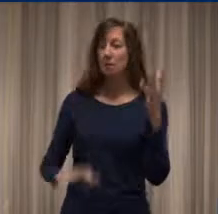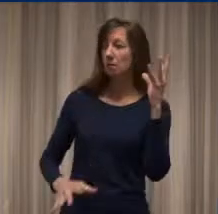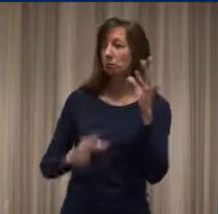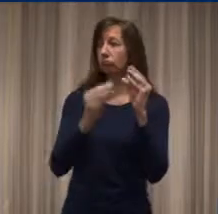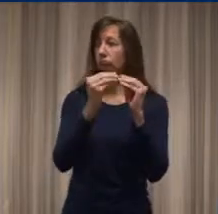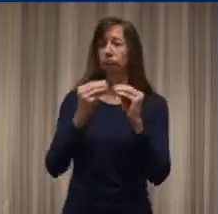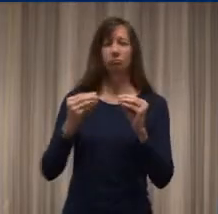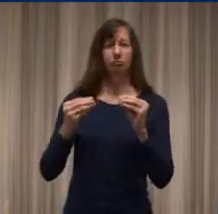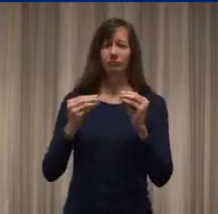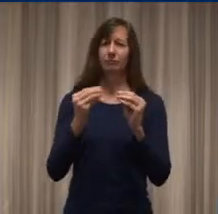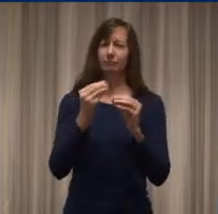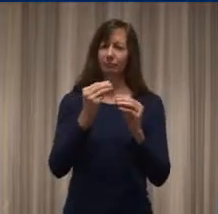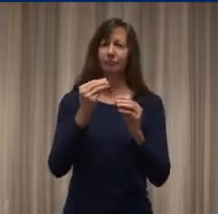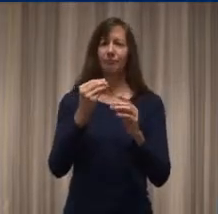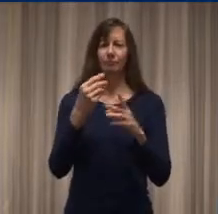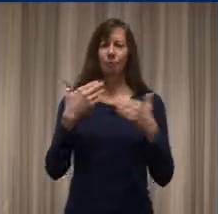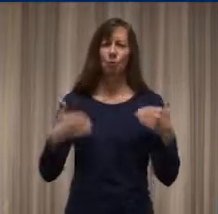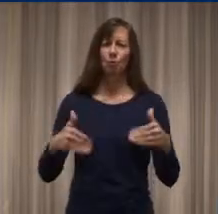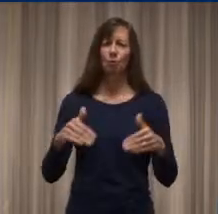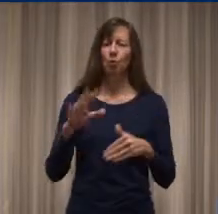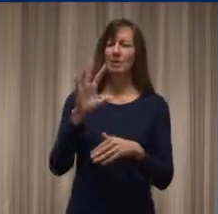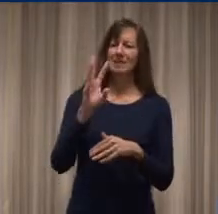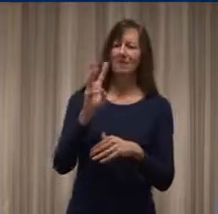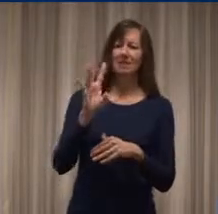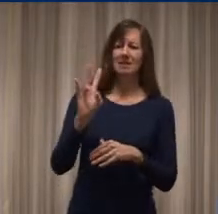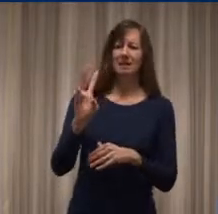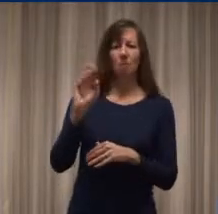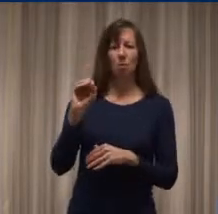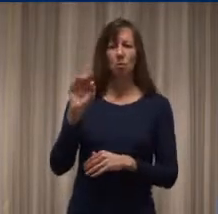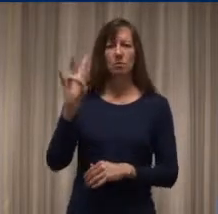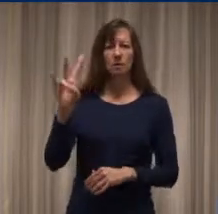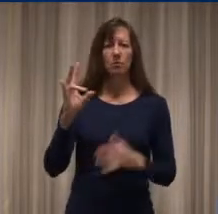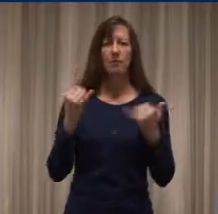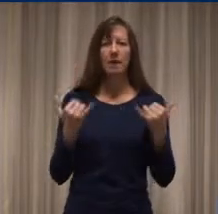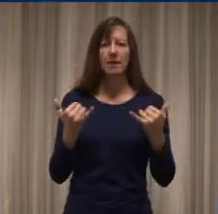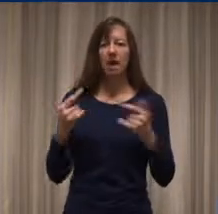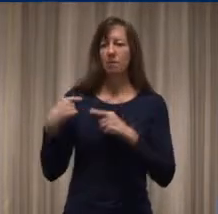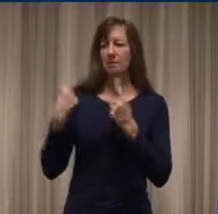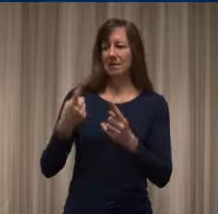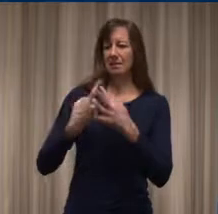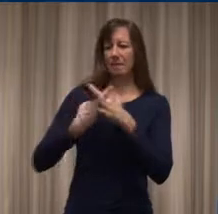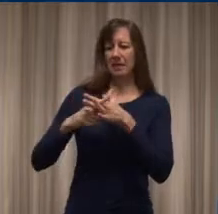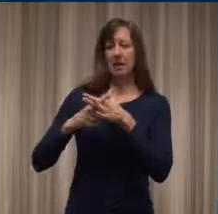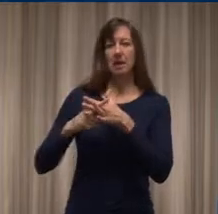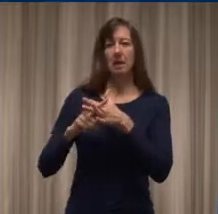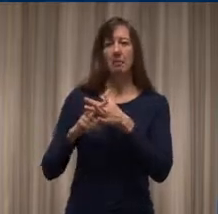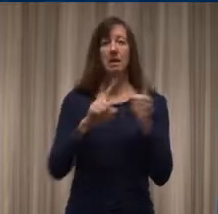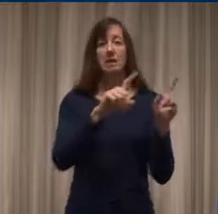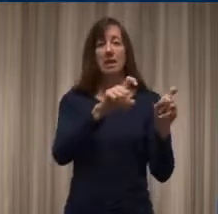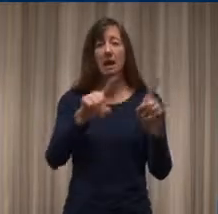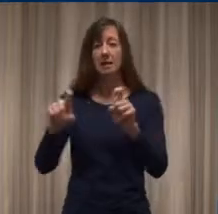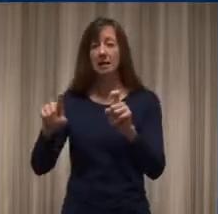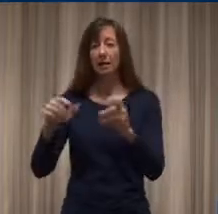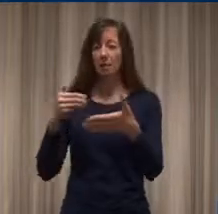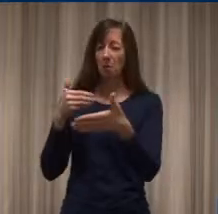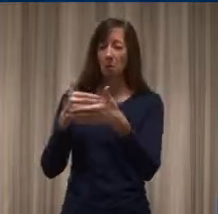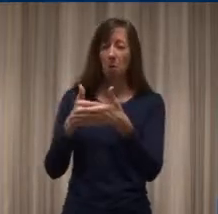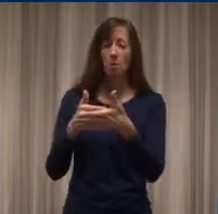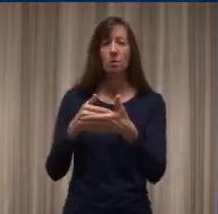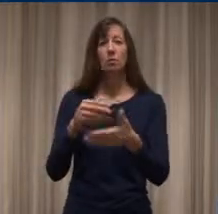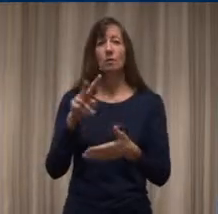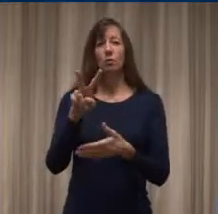continue to grow, of course, at 7,607 since the beginning. Our testing at almost